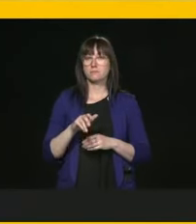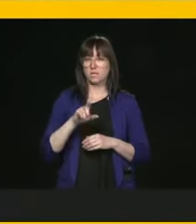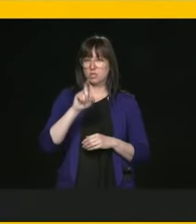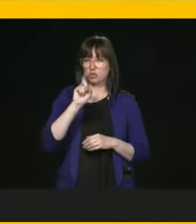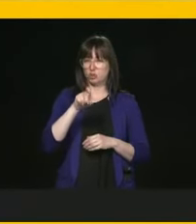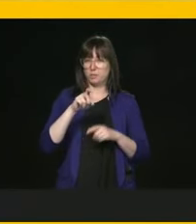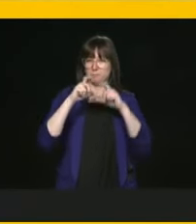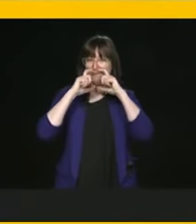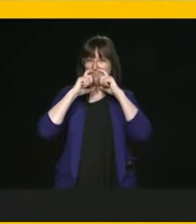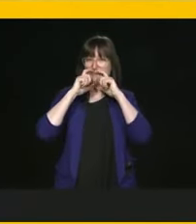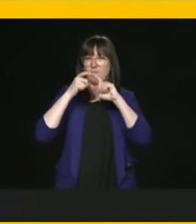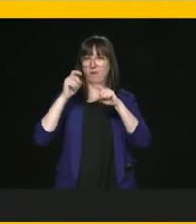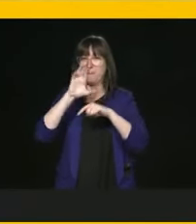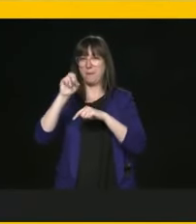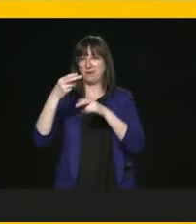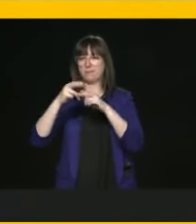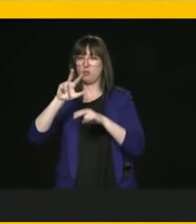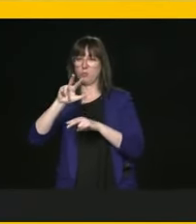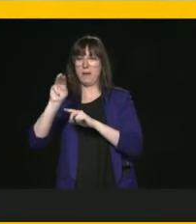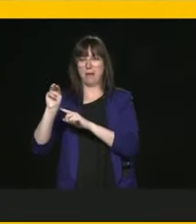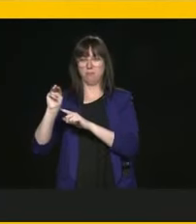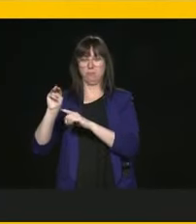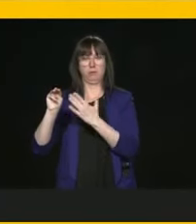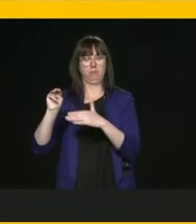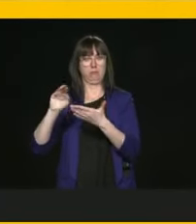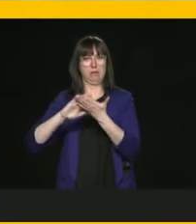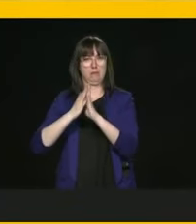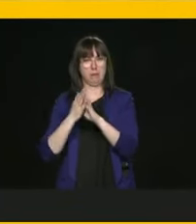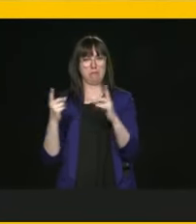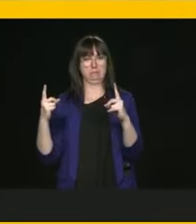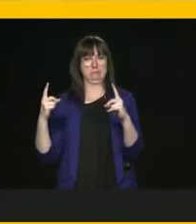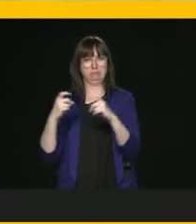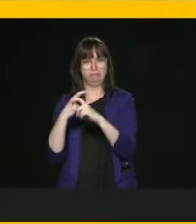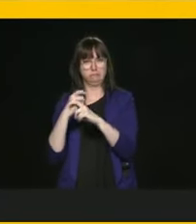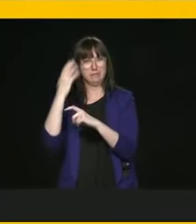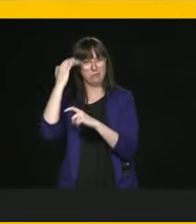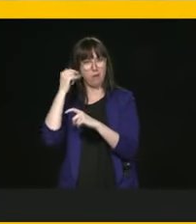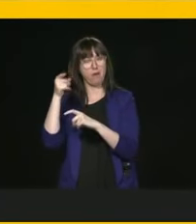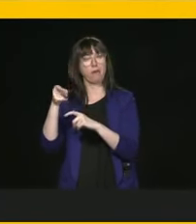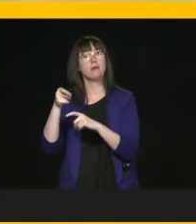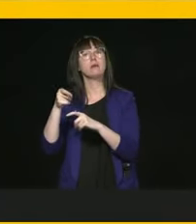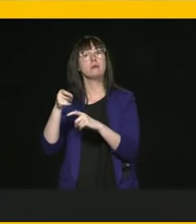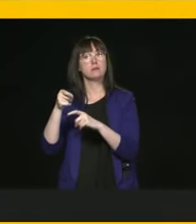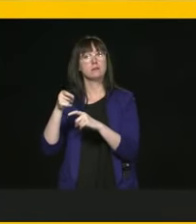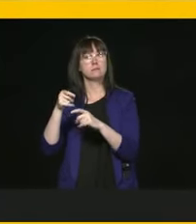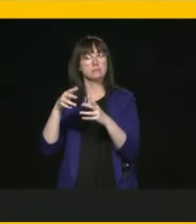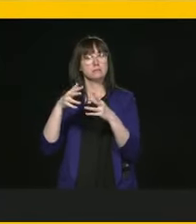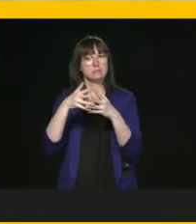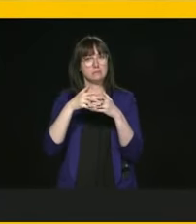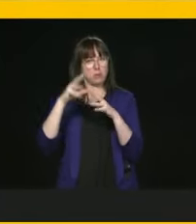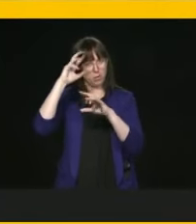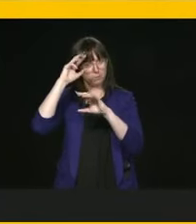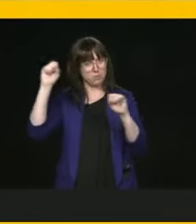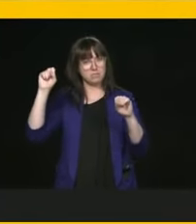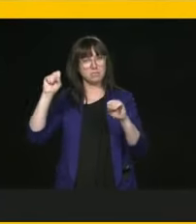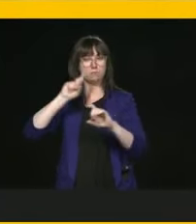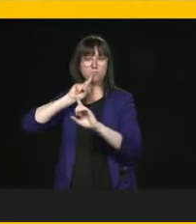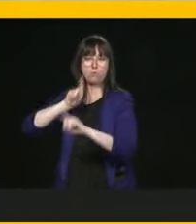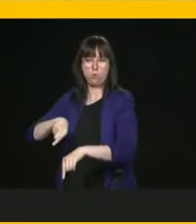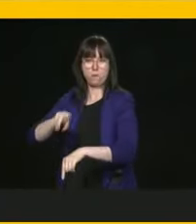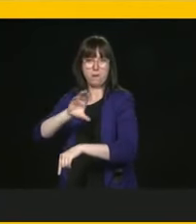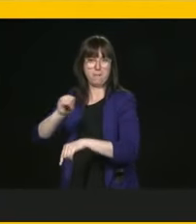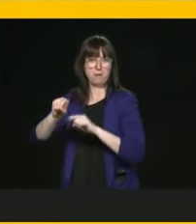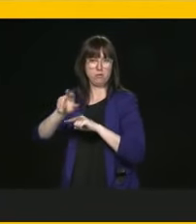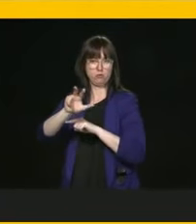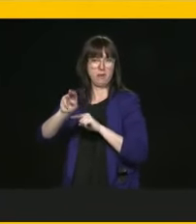complicated because of the directives announced by President Trump. Did you not think it would be a good